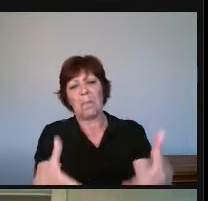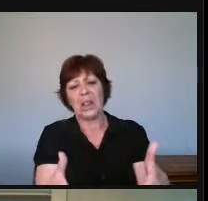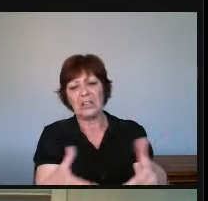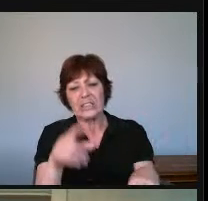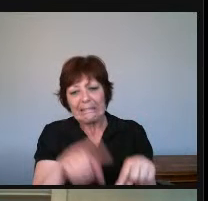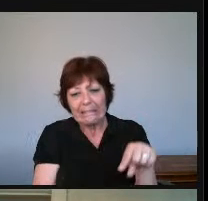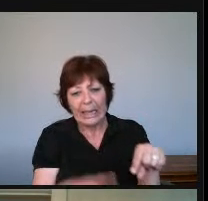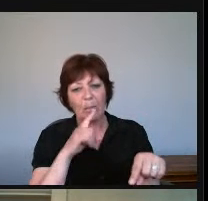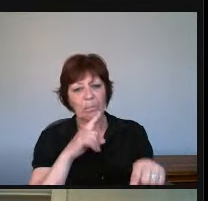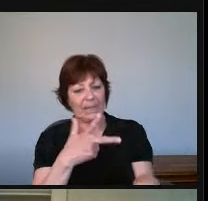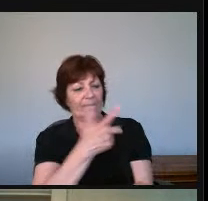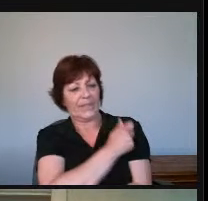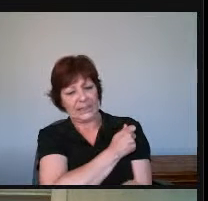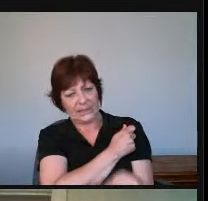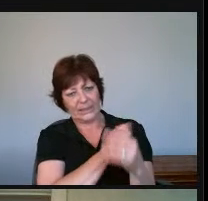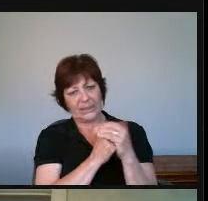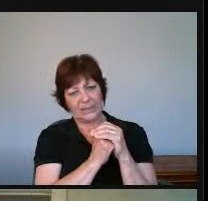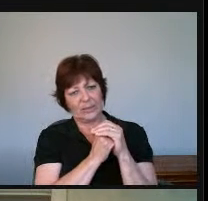And so,